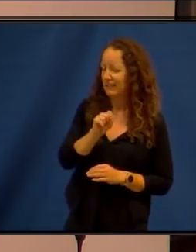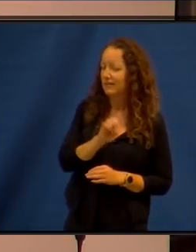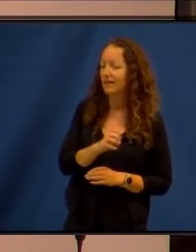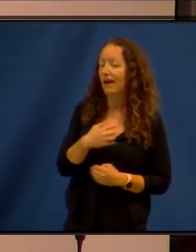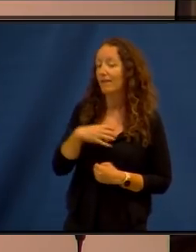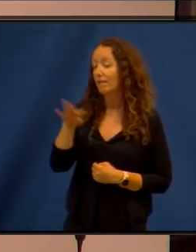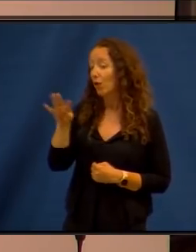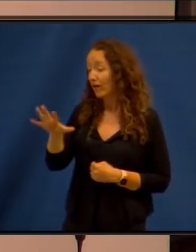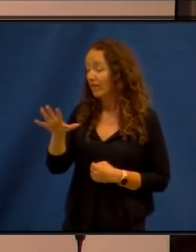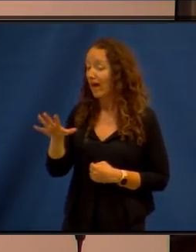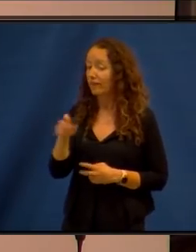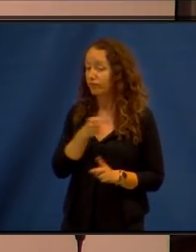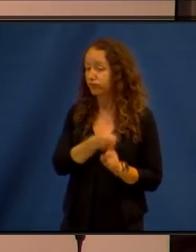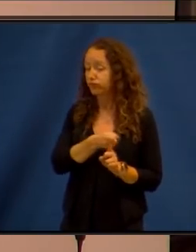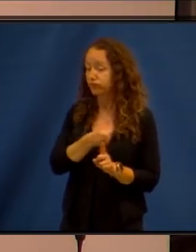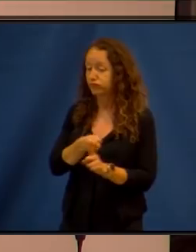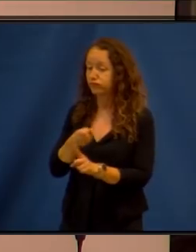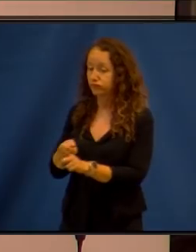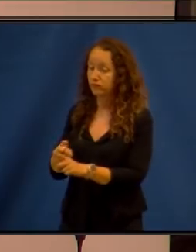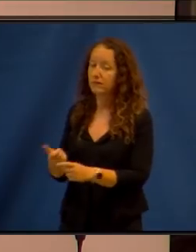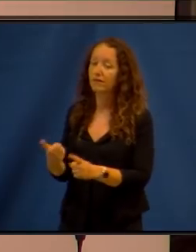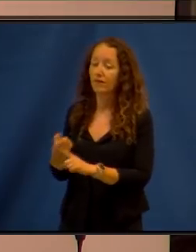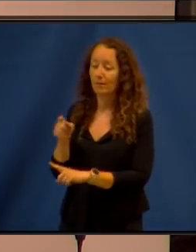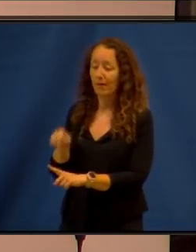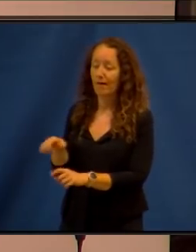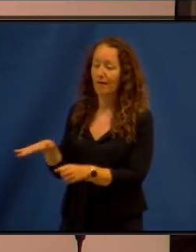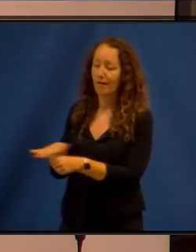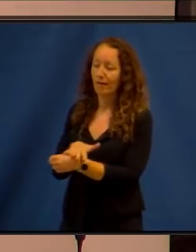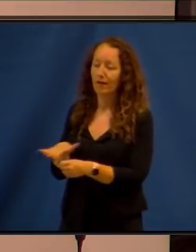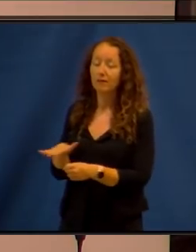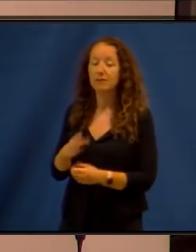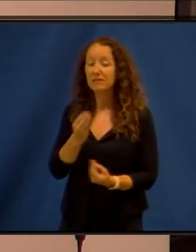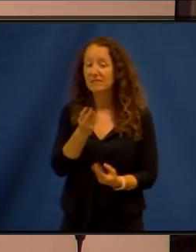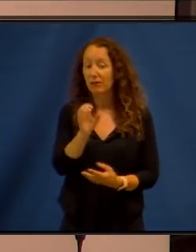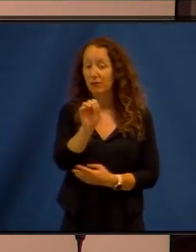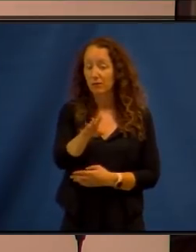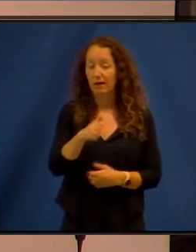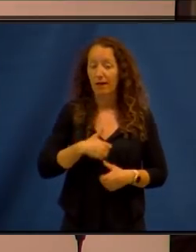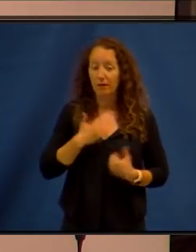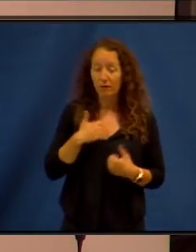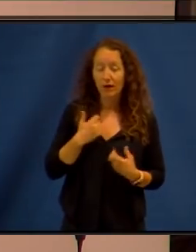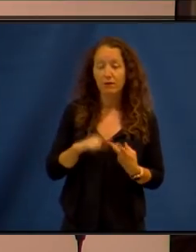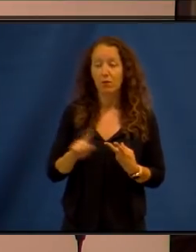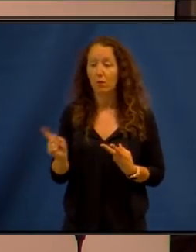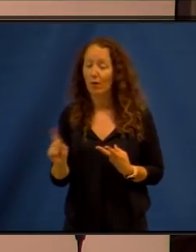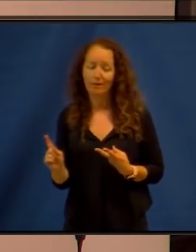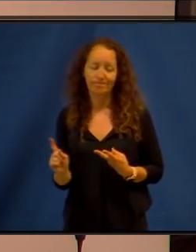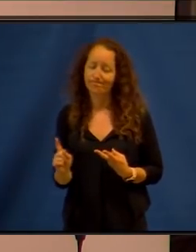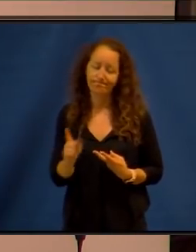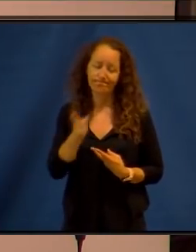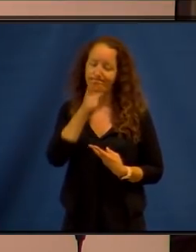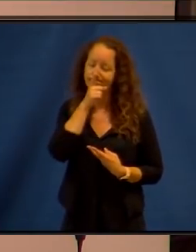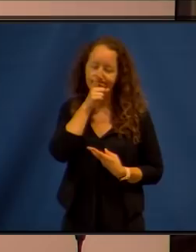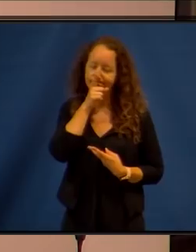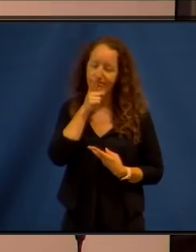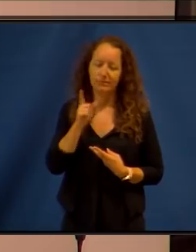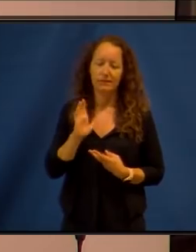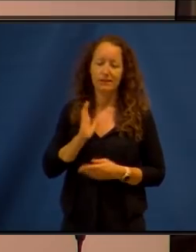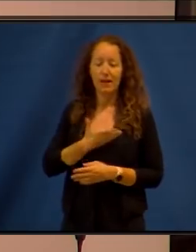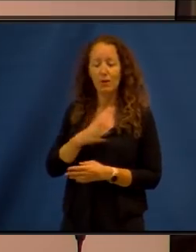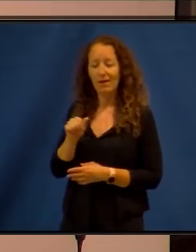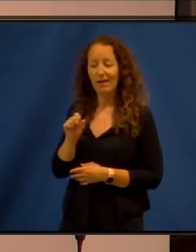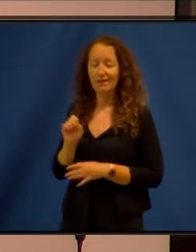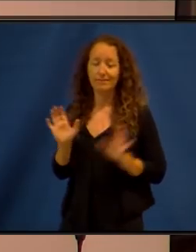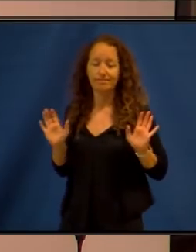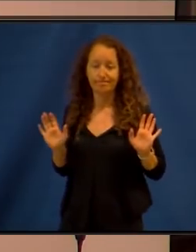County. We are unable to provide an address or location simply because those are our cases, and we